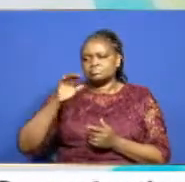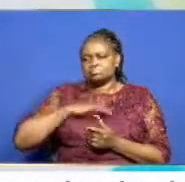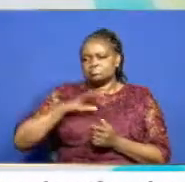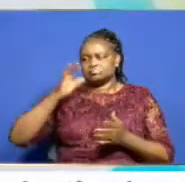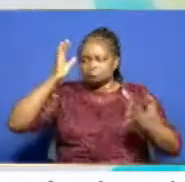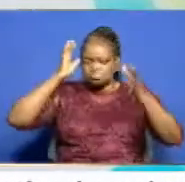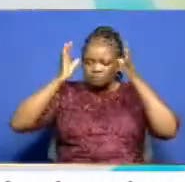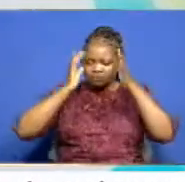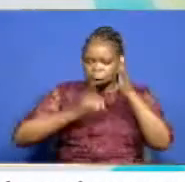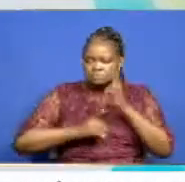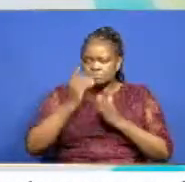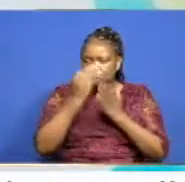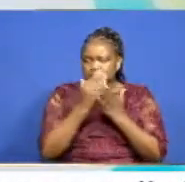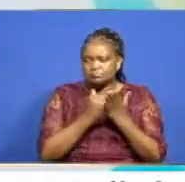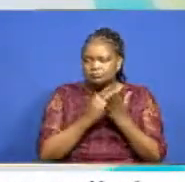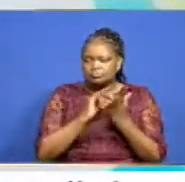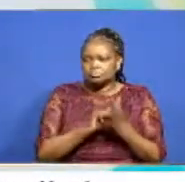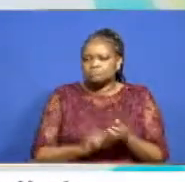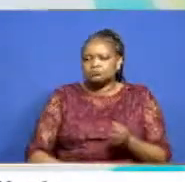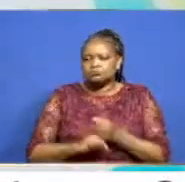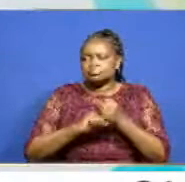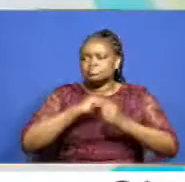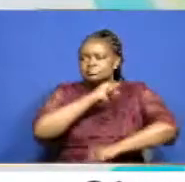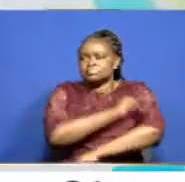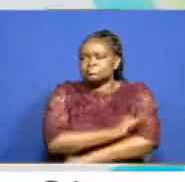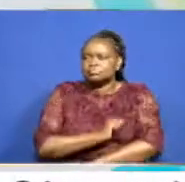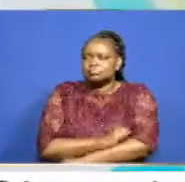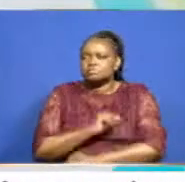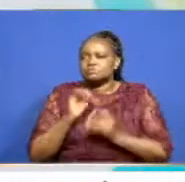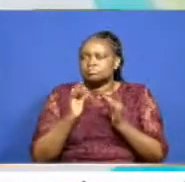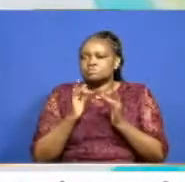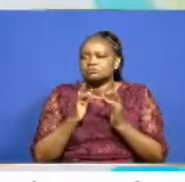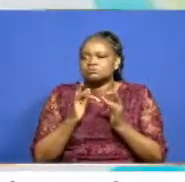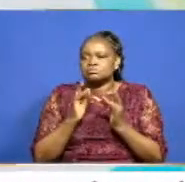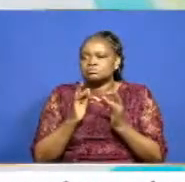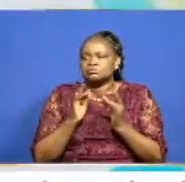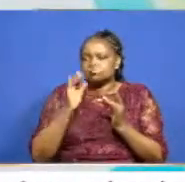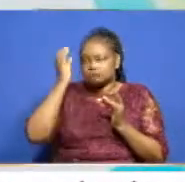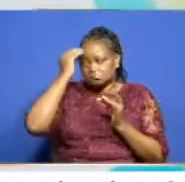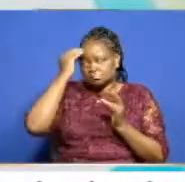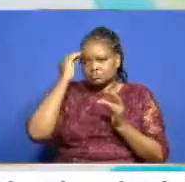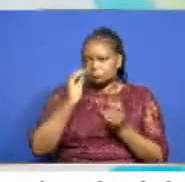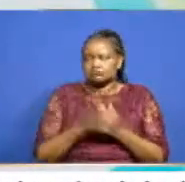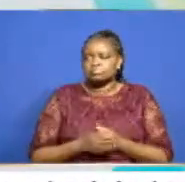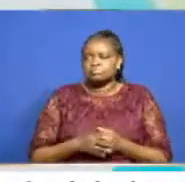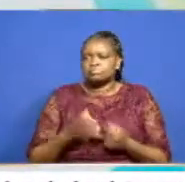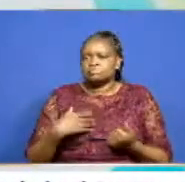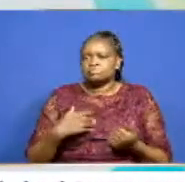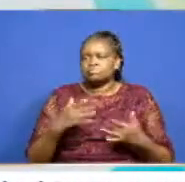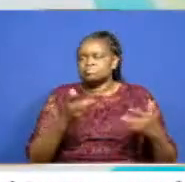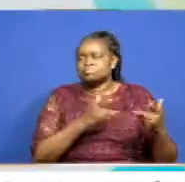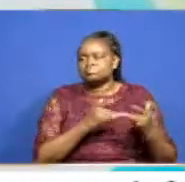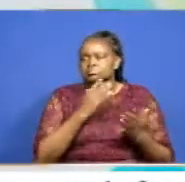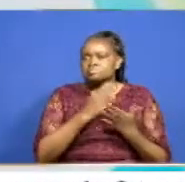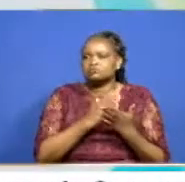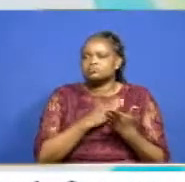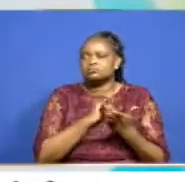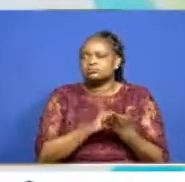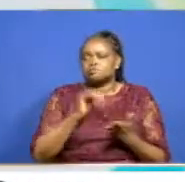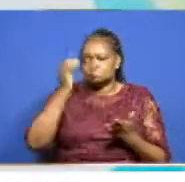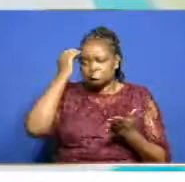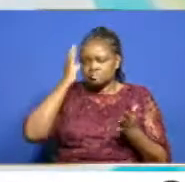is supporting schools on online learning. We have been able to look at a program that will see learners get devices,